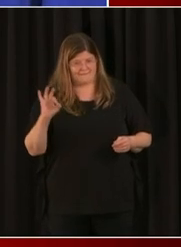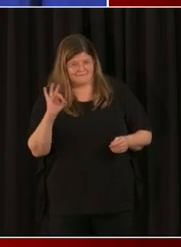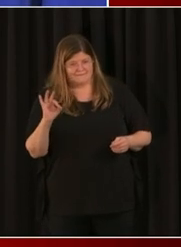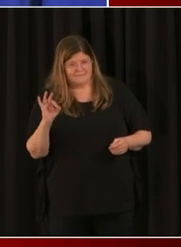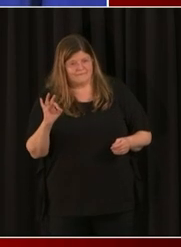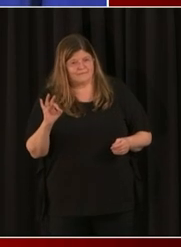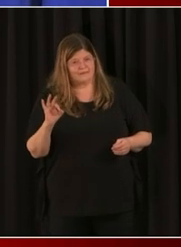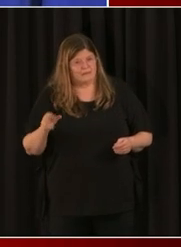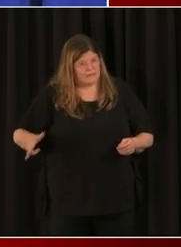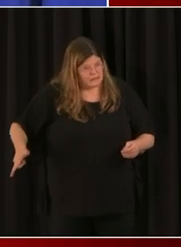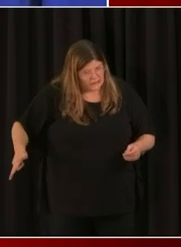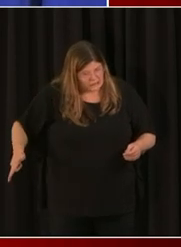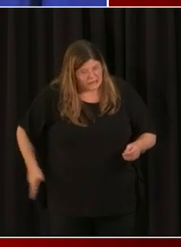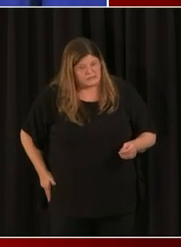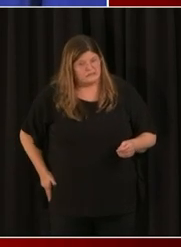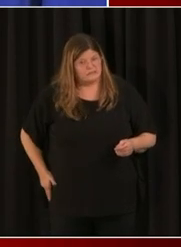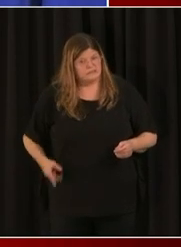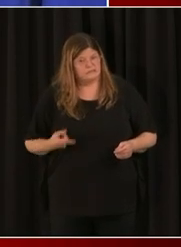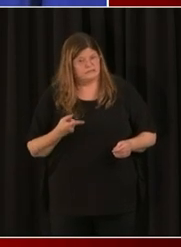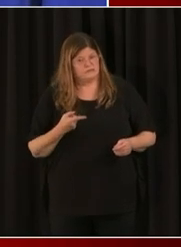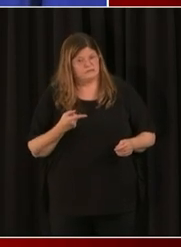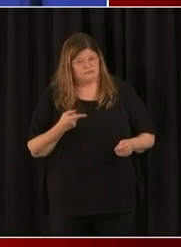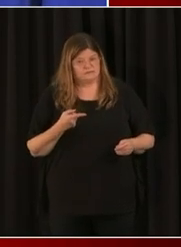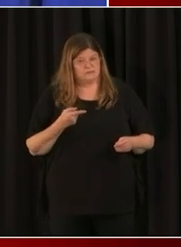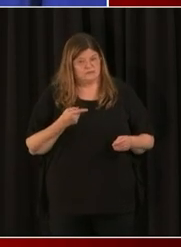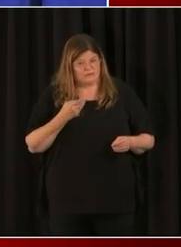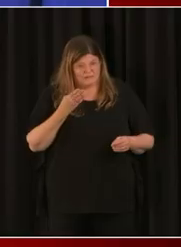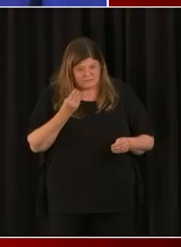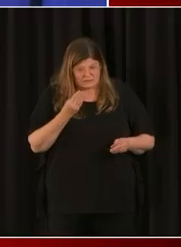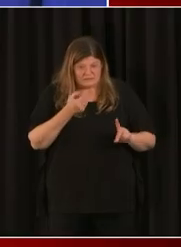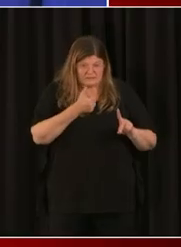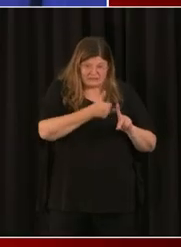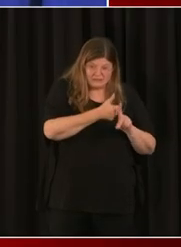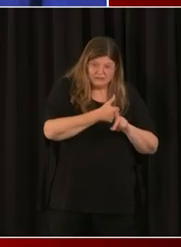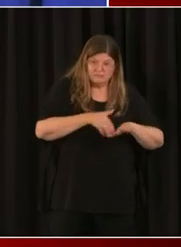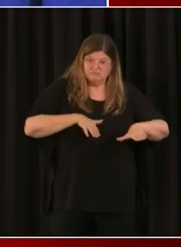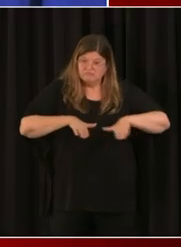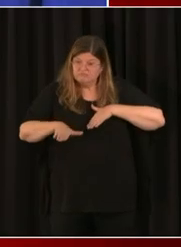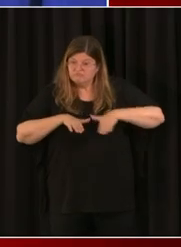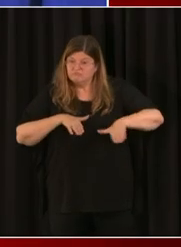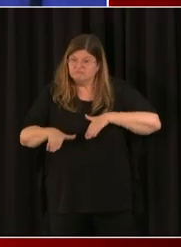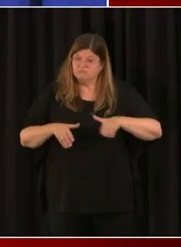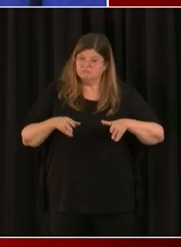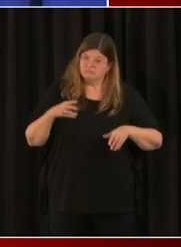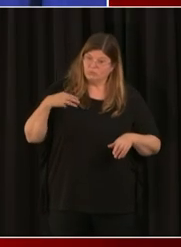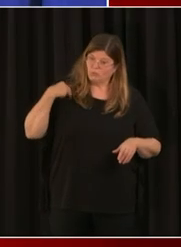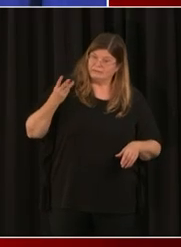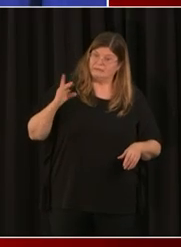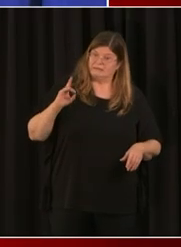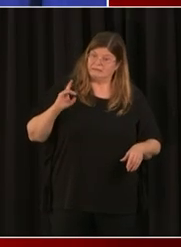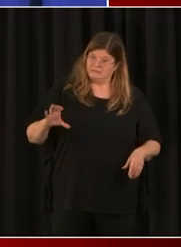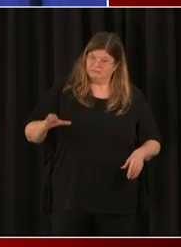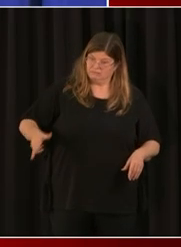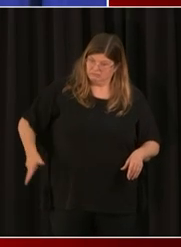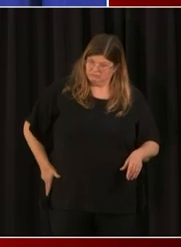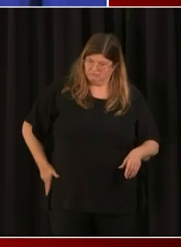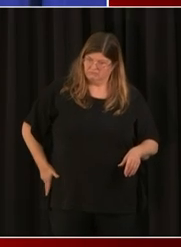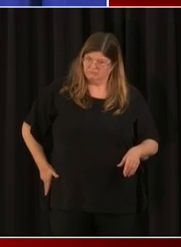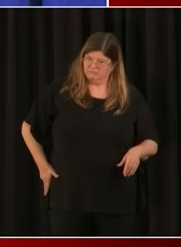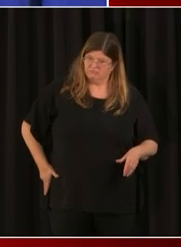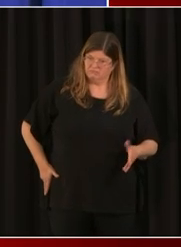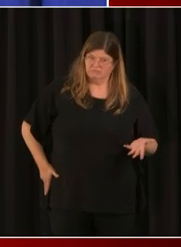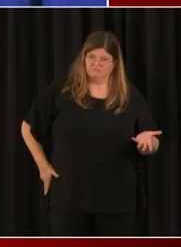on the Capitol campus, but she videotaped herself walking the streets of Washington, D.C., apparently with this